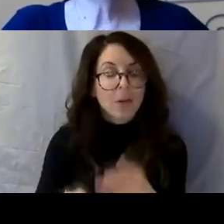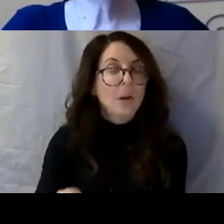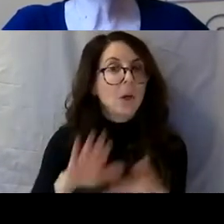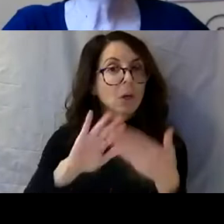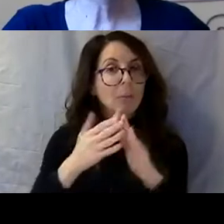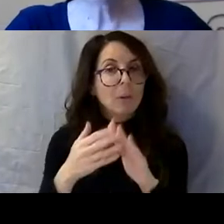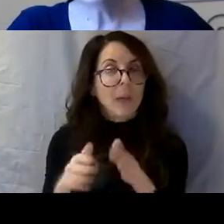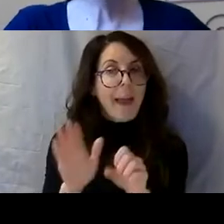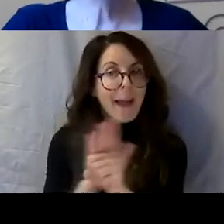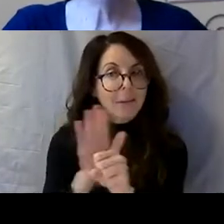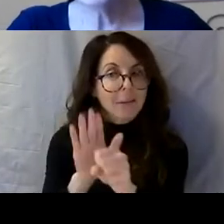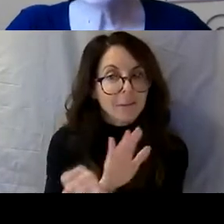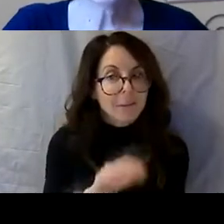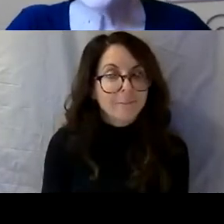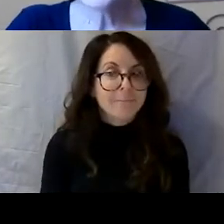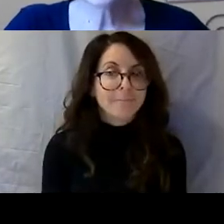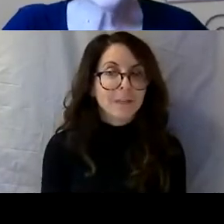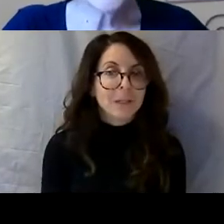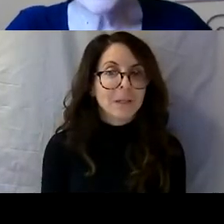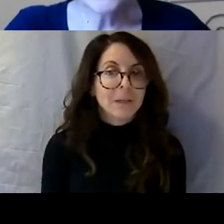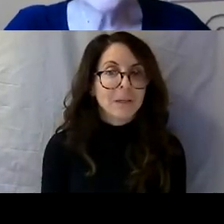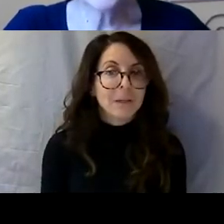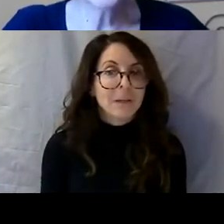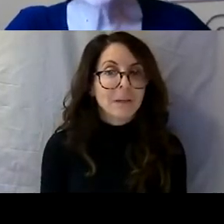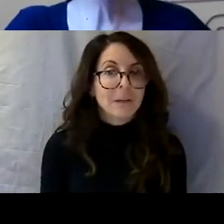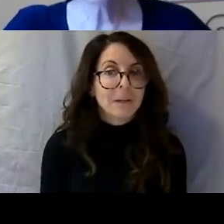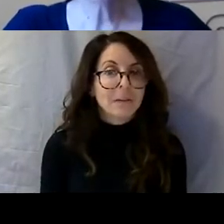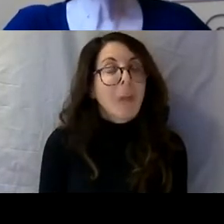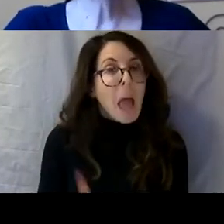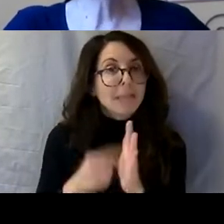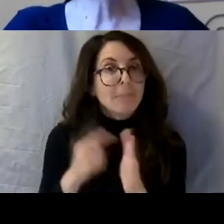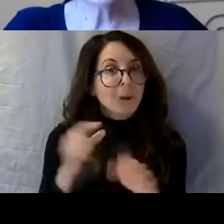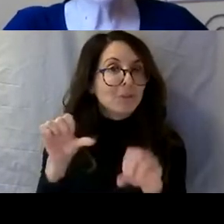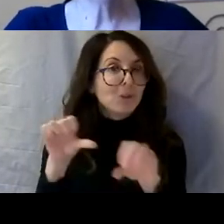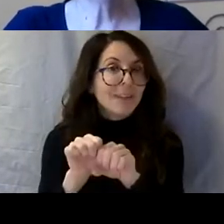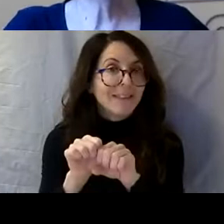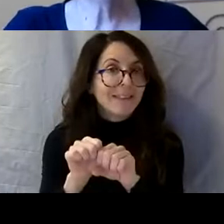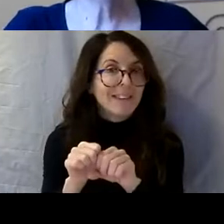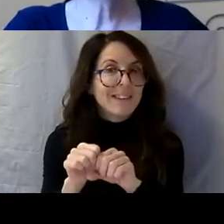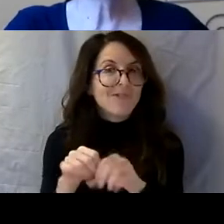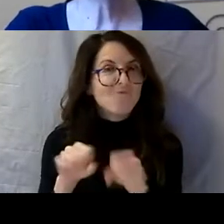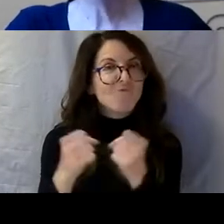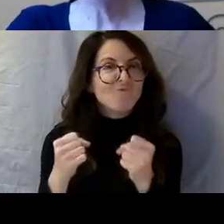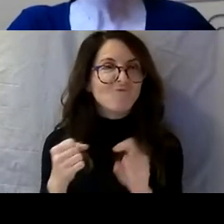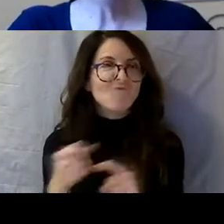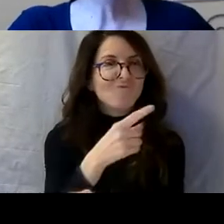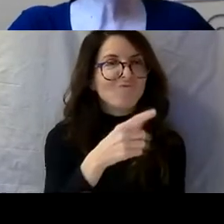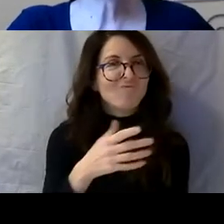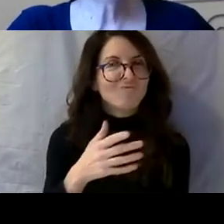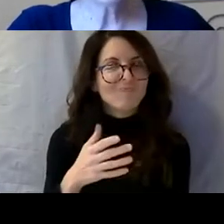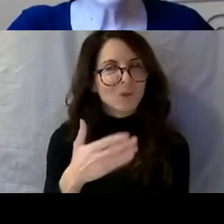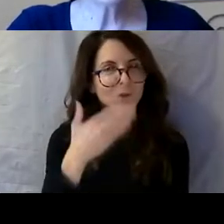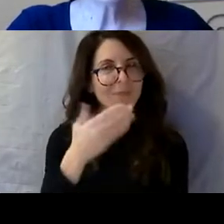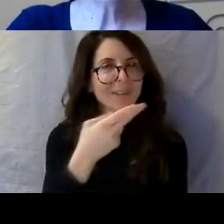activists, and I said, and sometimes shift disturbers with some damn good ideas. We're